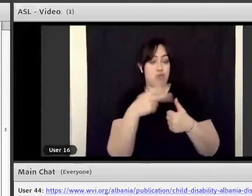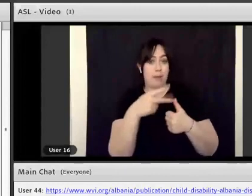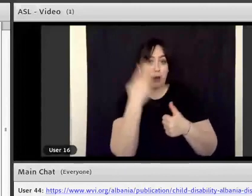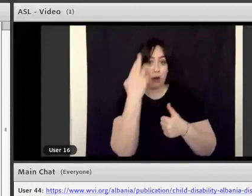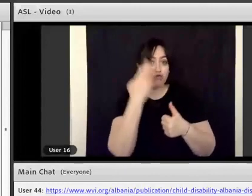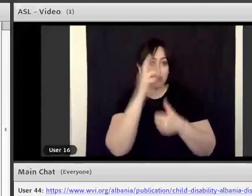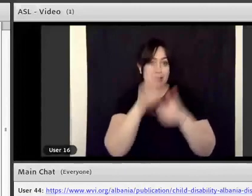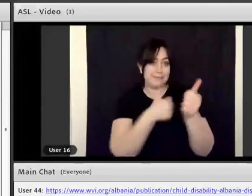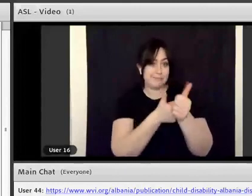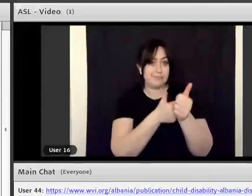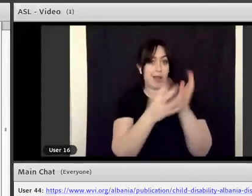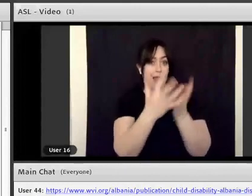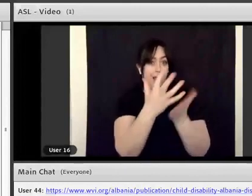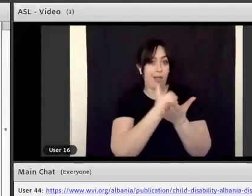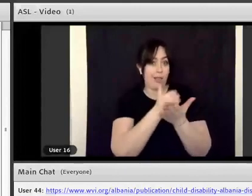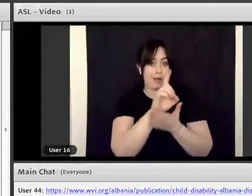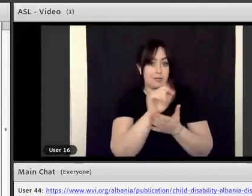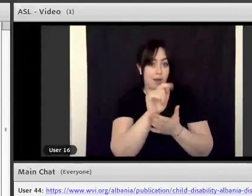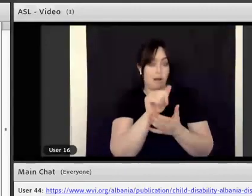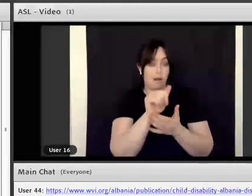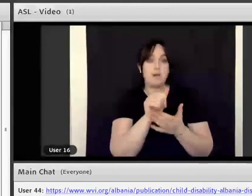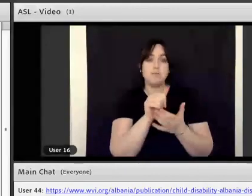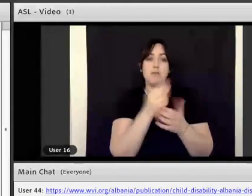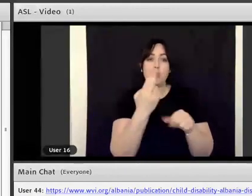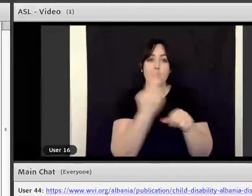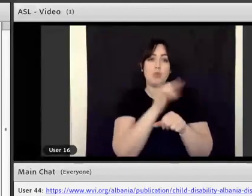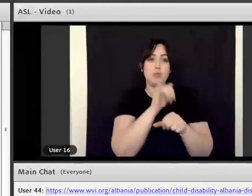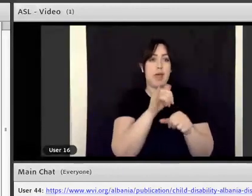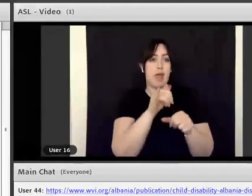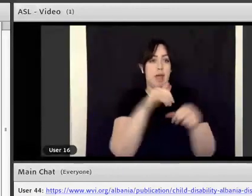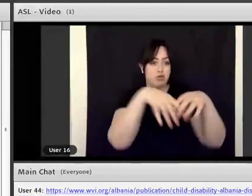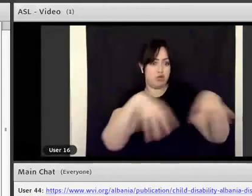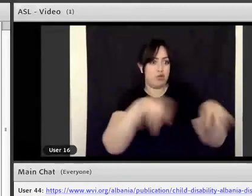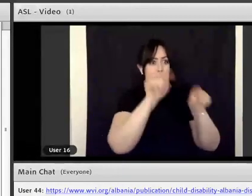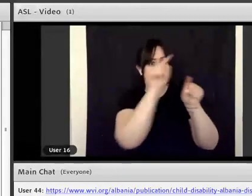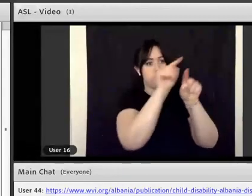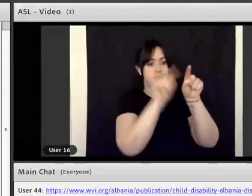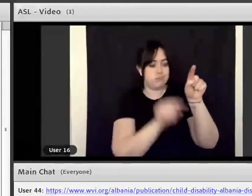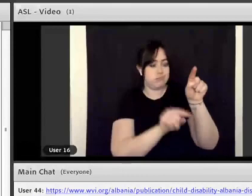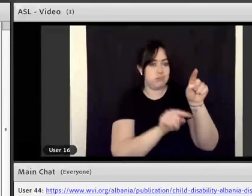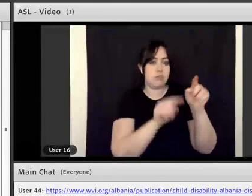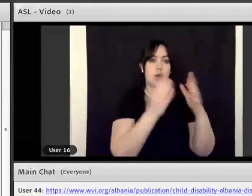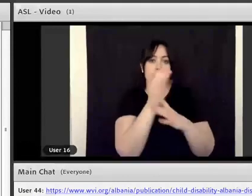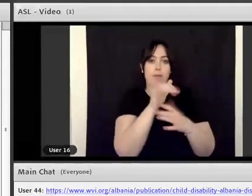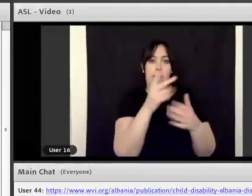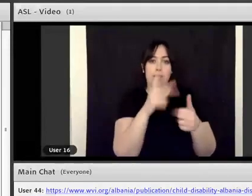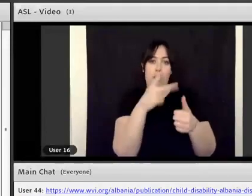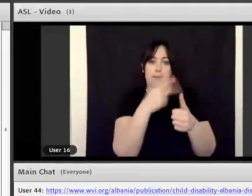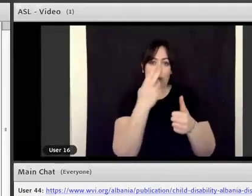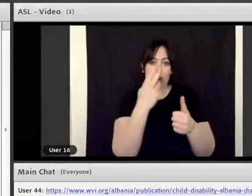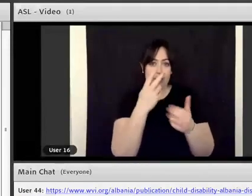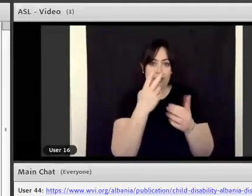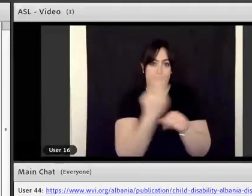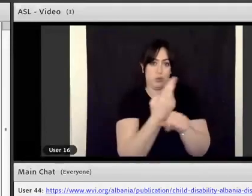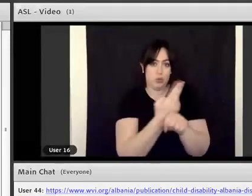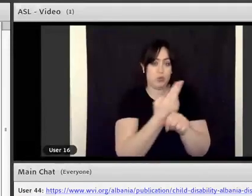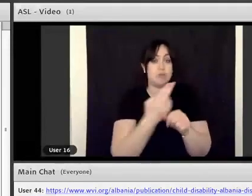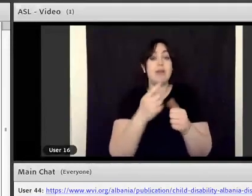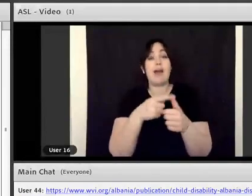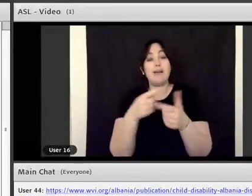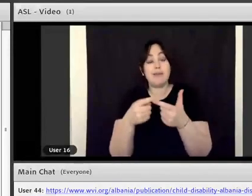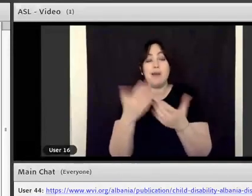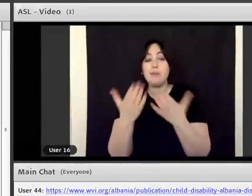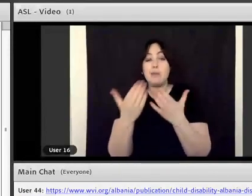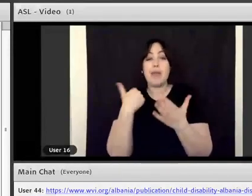decision tree thinking through that primary data use, and then you may walk through that decision tree a second time if you